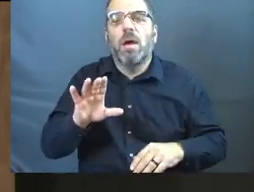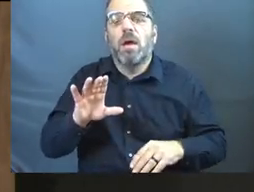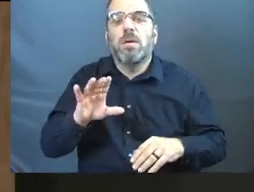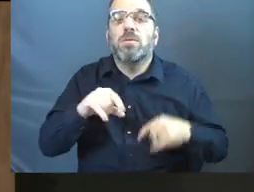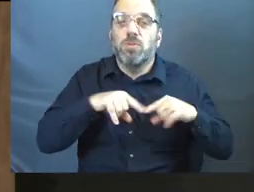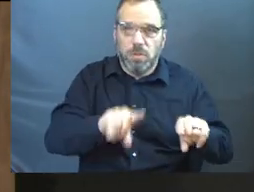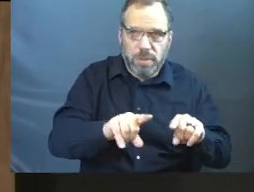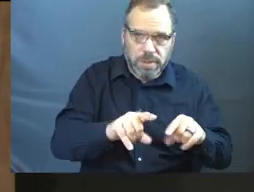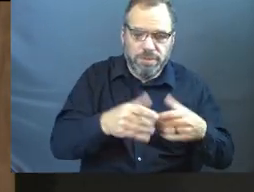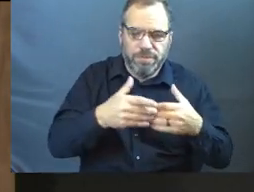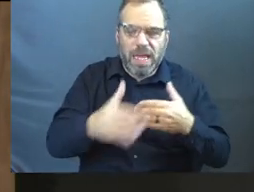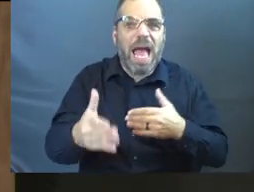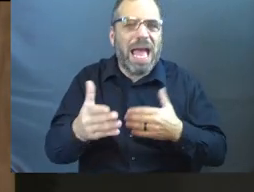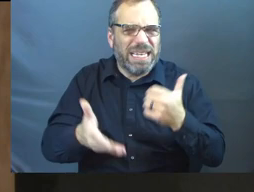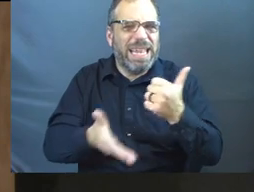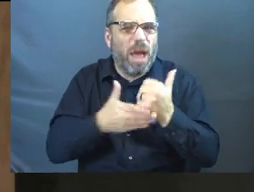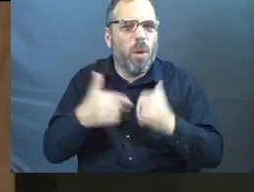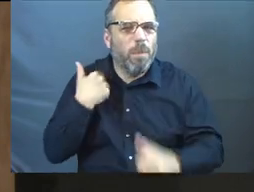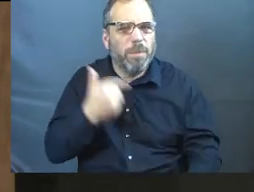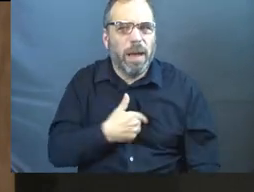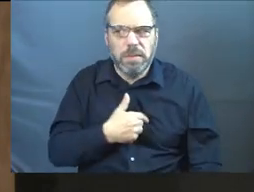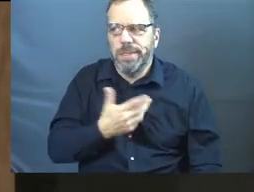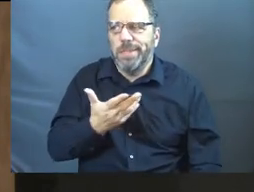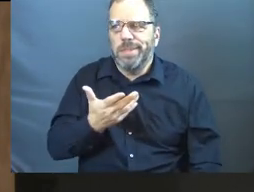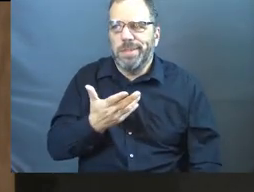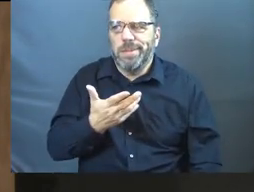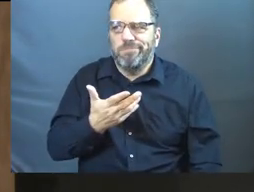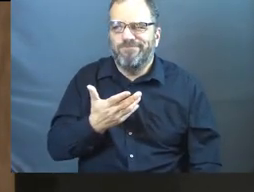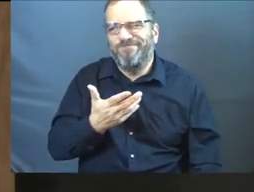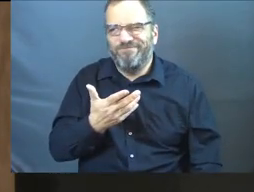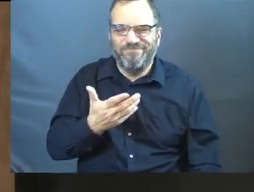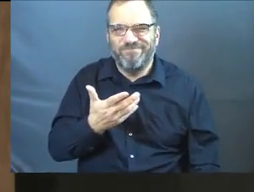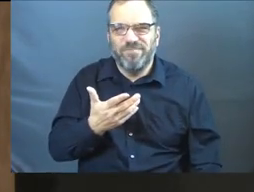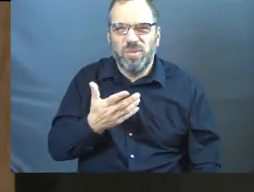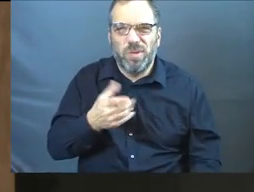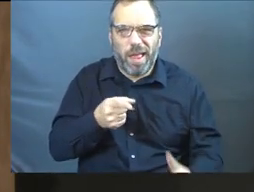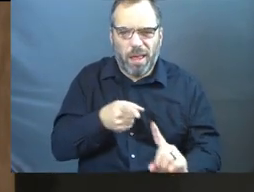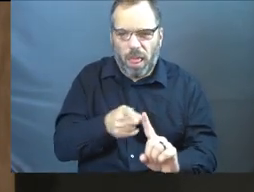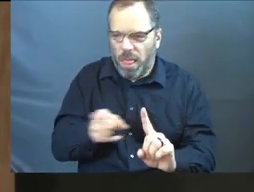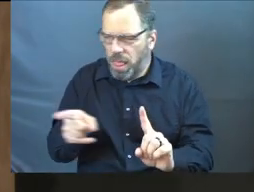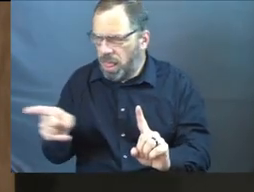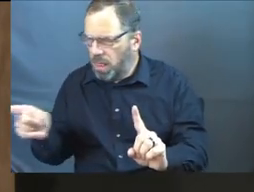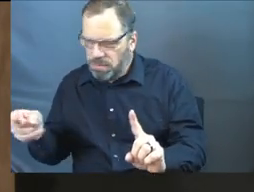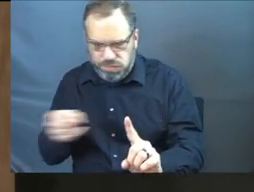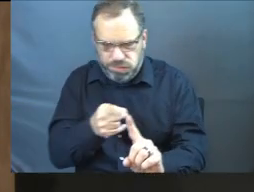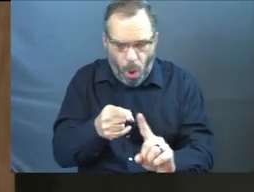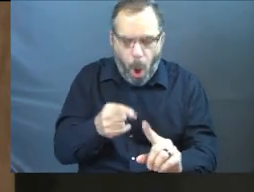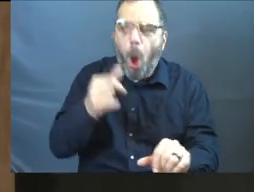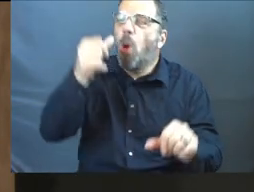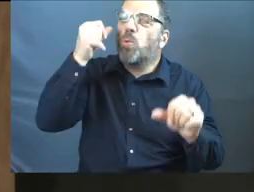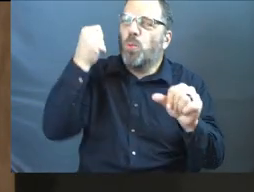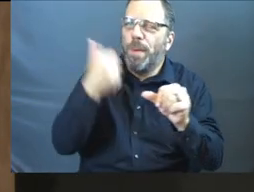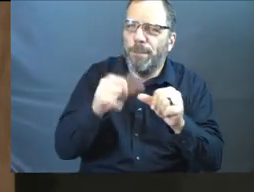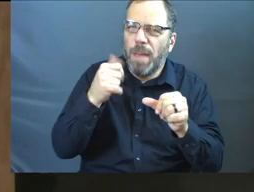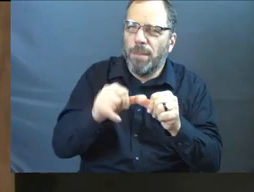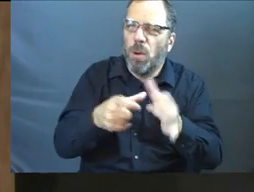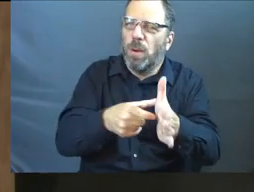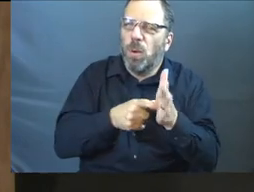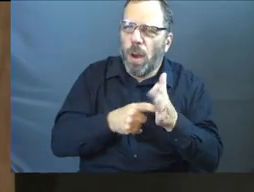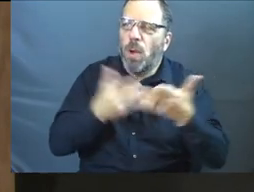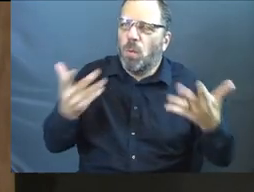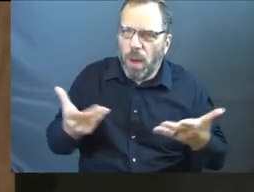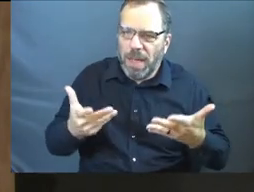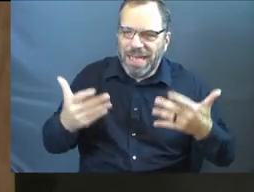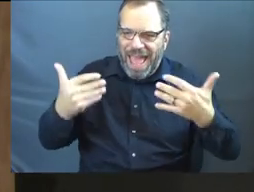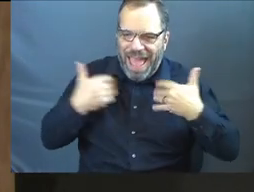in it, that I think can help us, that can help us to get back on track maybe, or help remind us of what it takes for us to